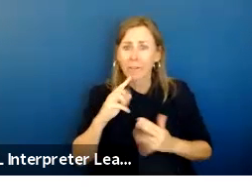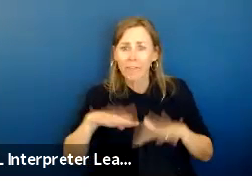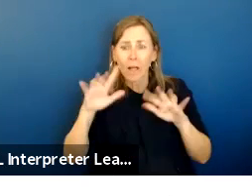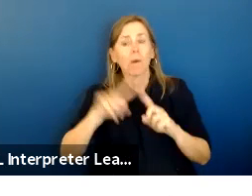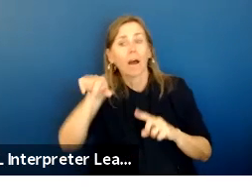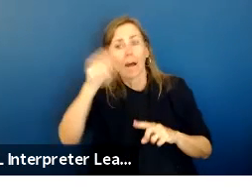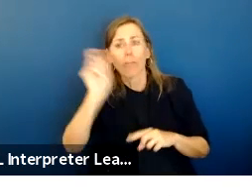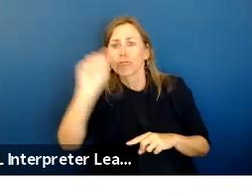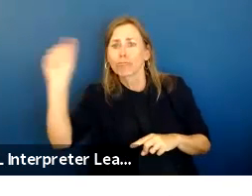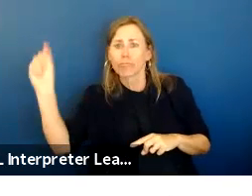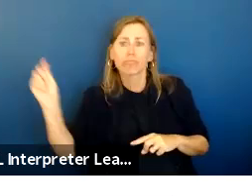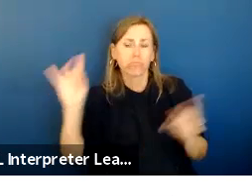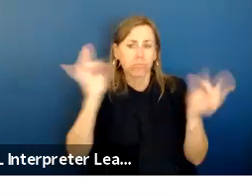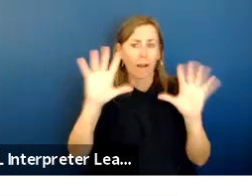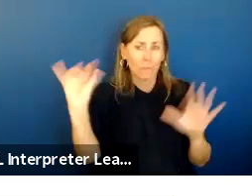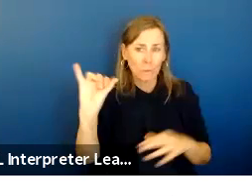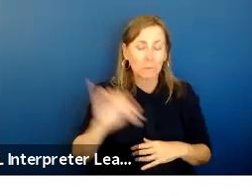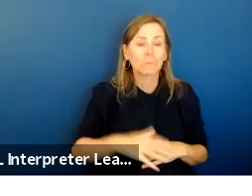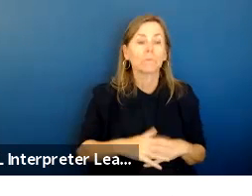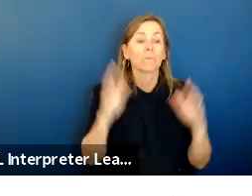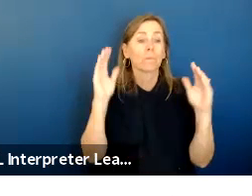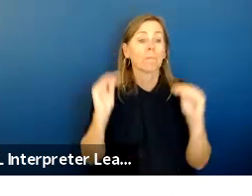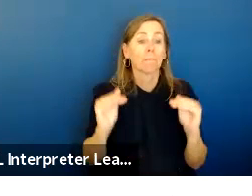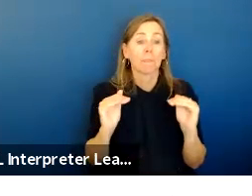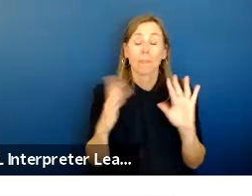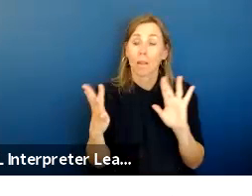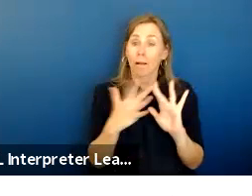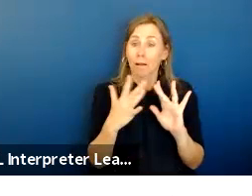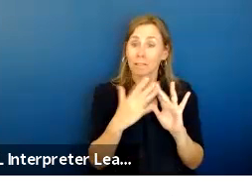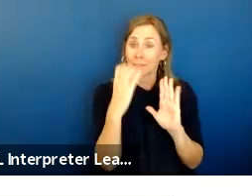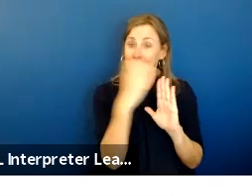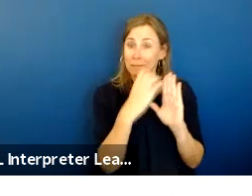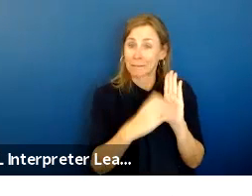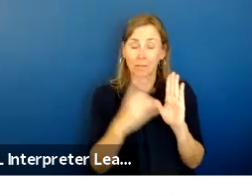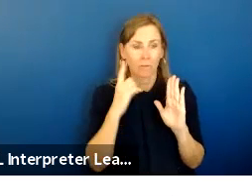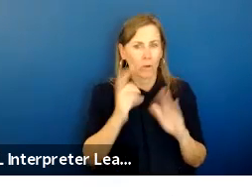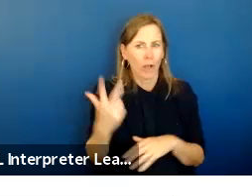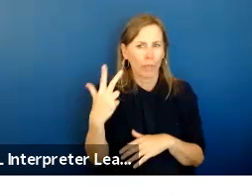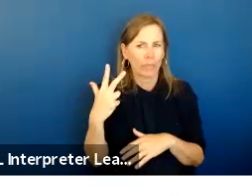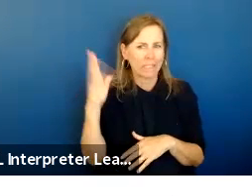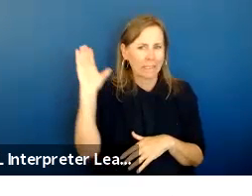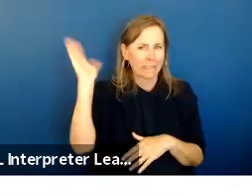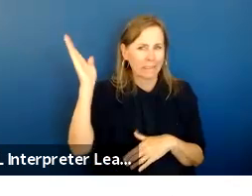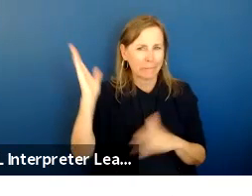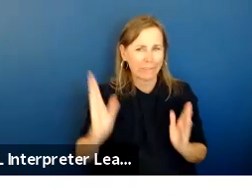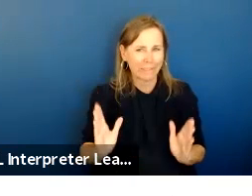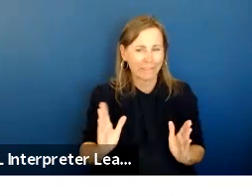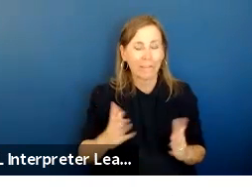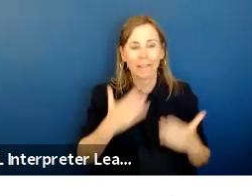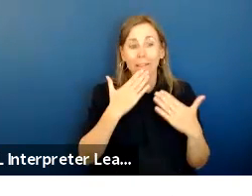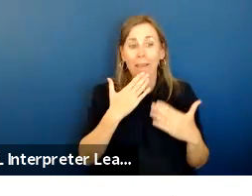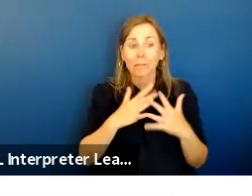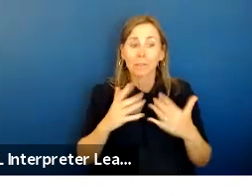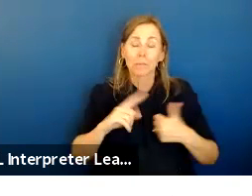All right, so next, here are the contacts for our amazing presenters today. Thank you so much,